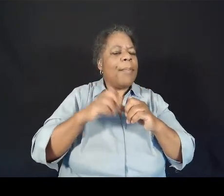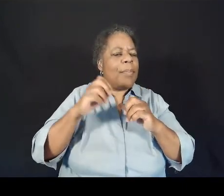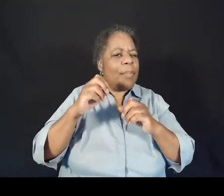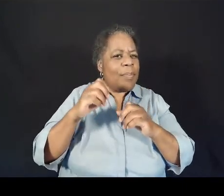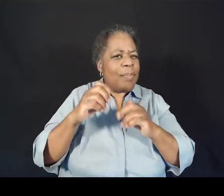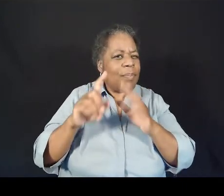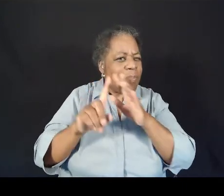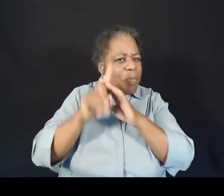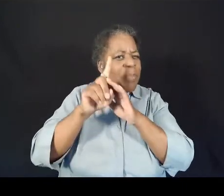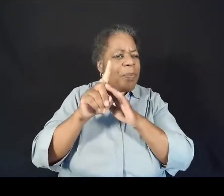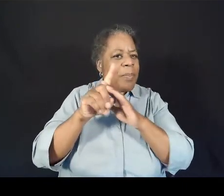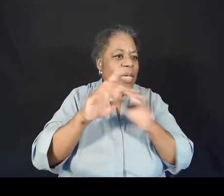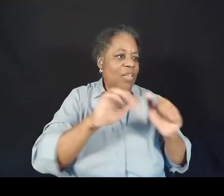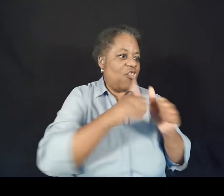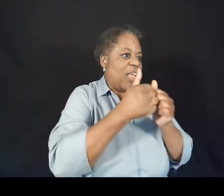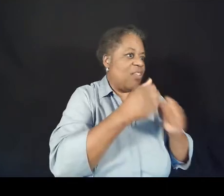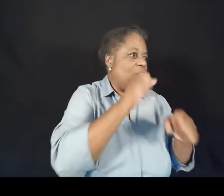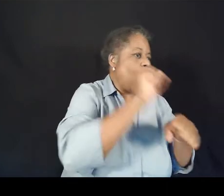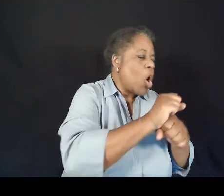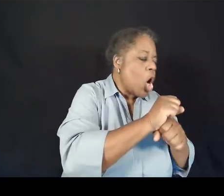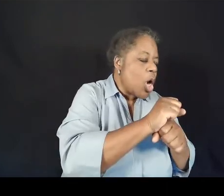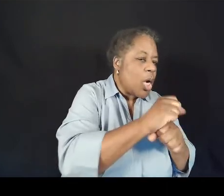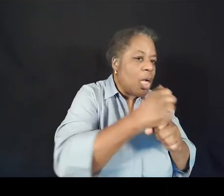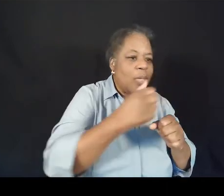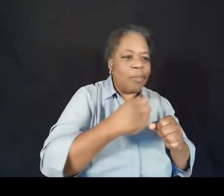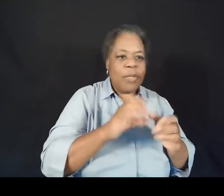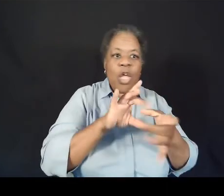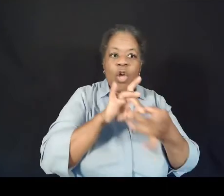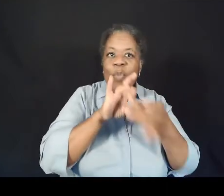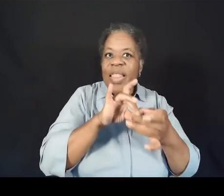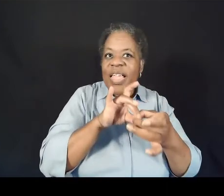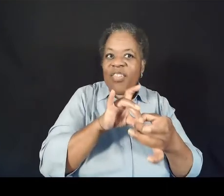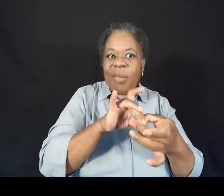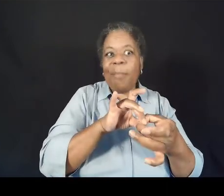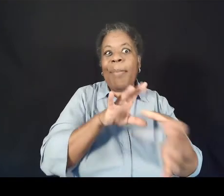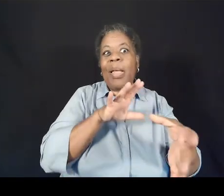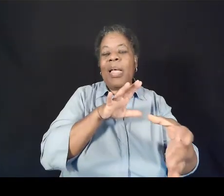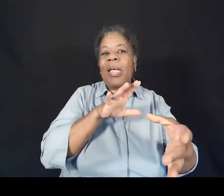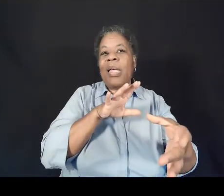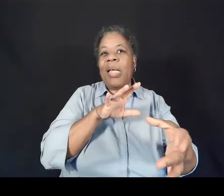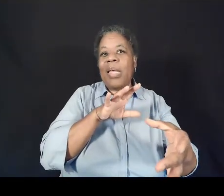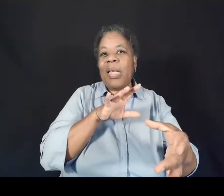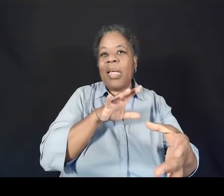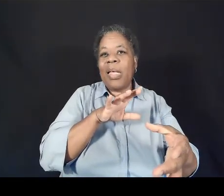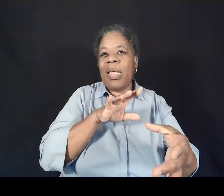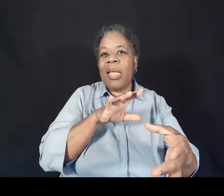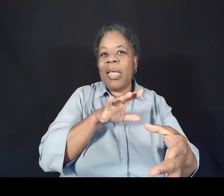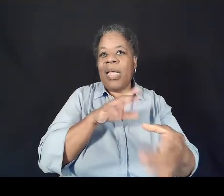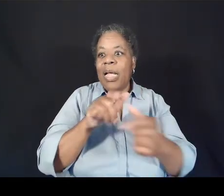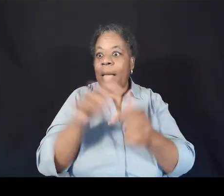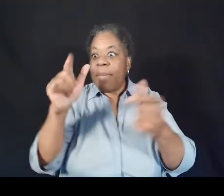A challenge at work, a relationship that's not going well, a big decision.